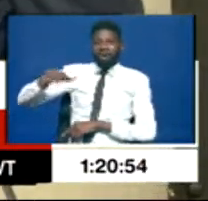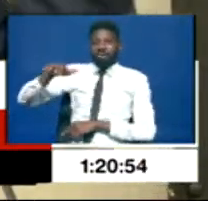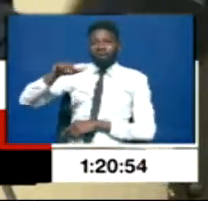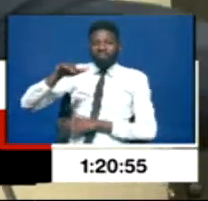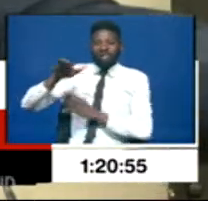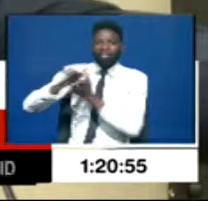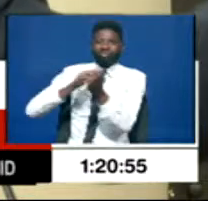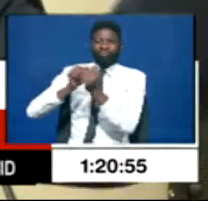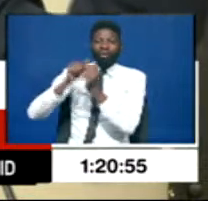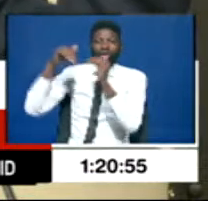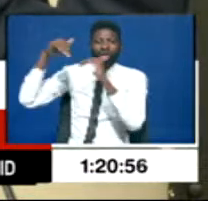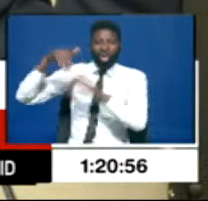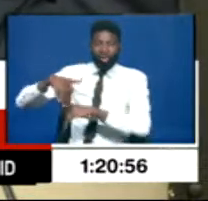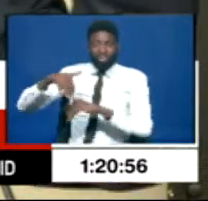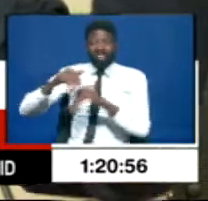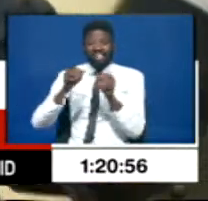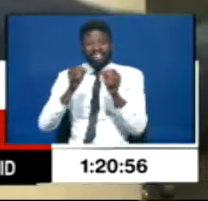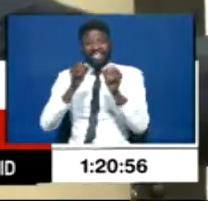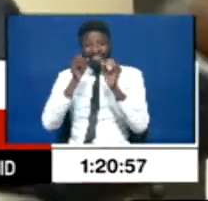it.